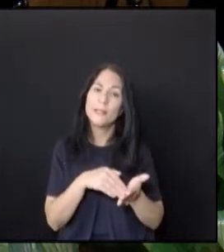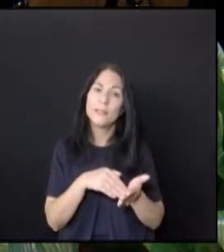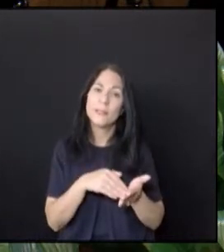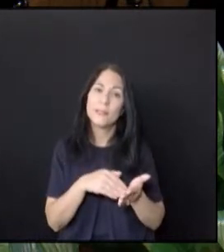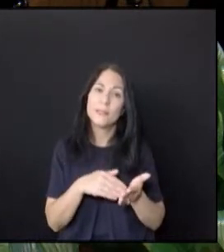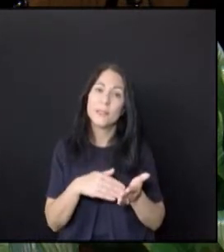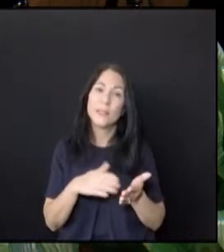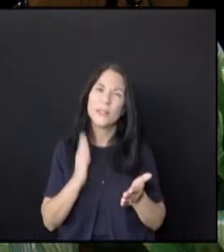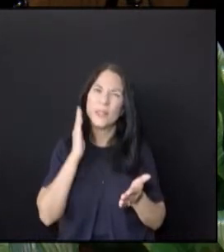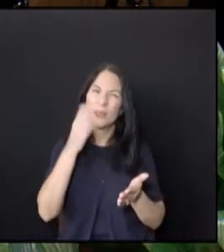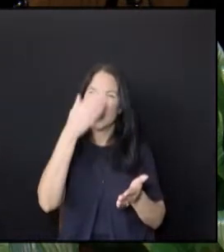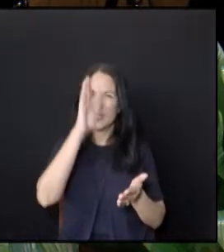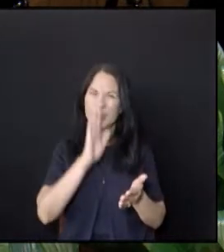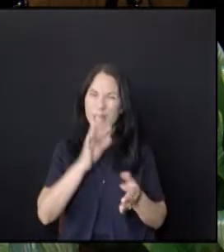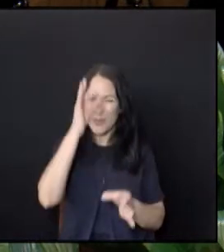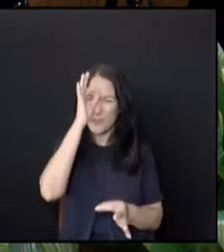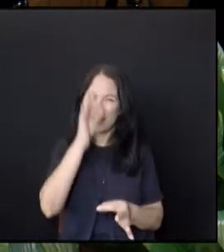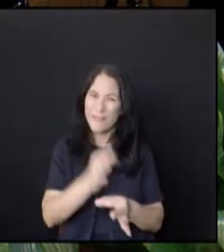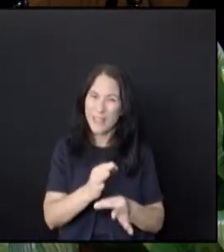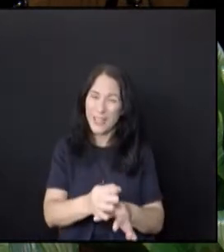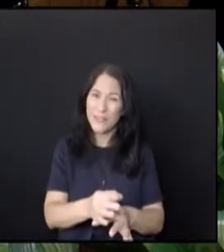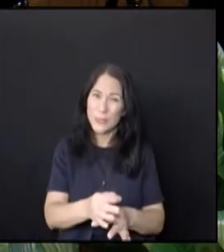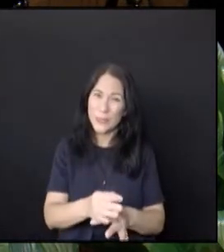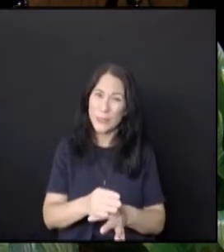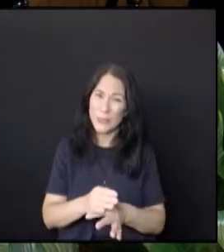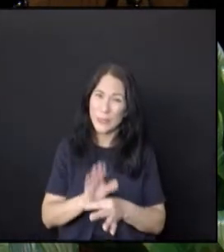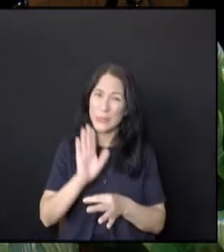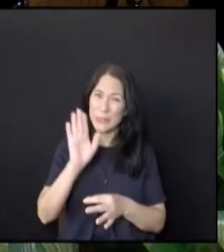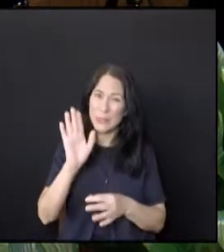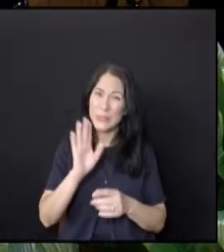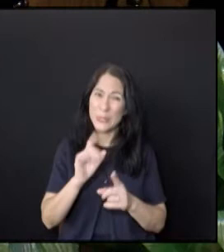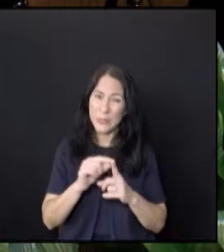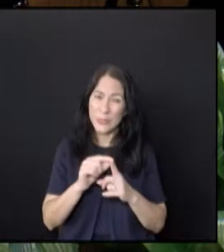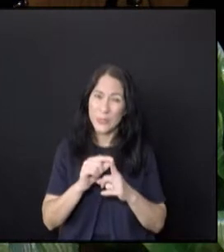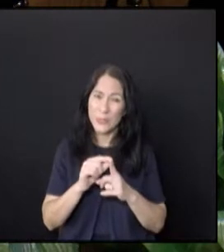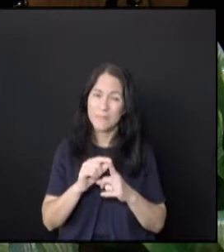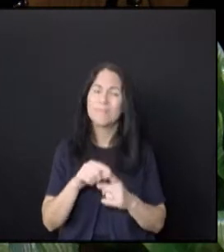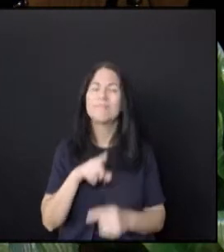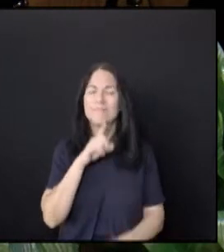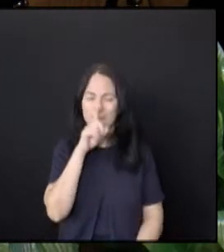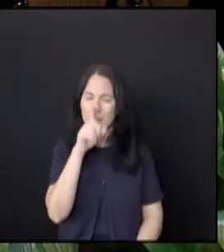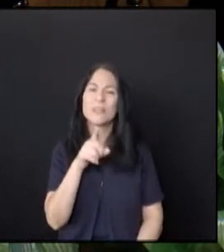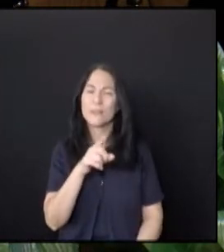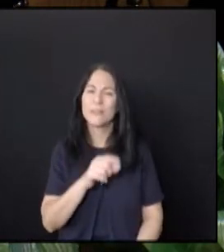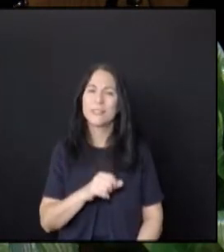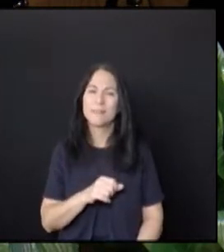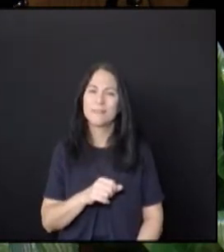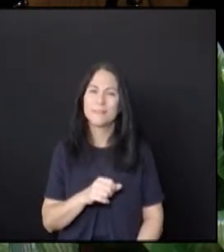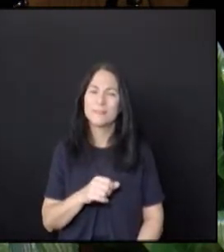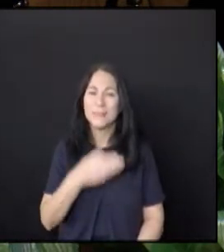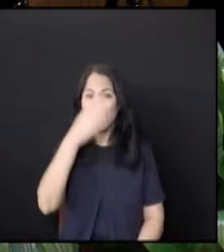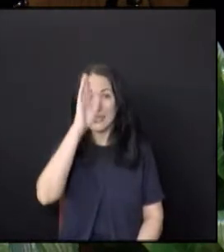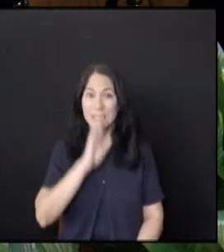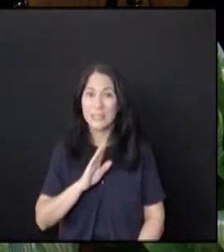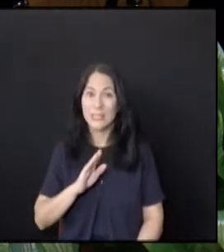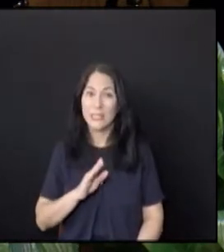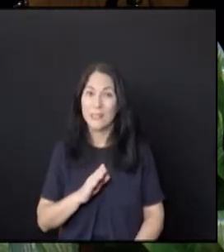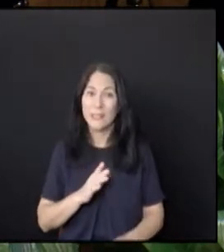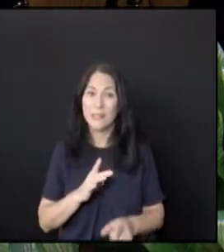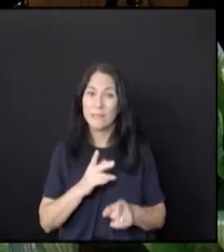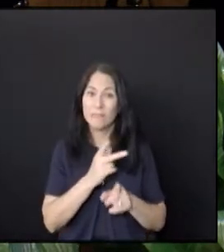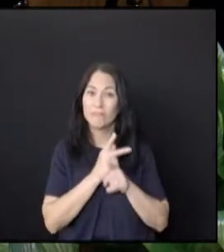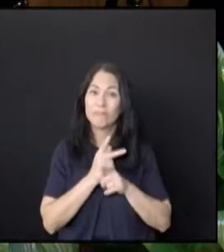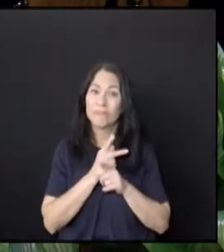will God be faithful to God's word? Absolutely. Will God keep his word according to his